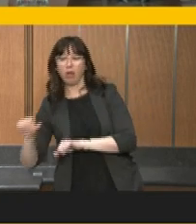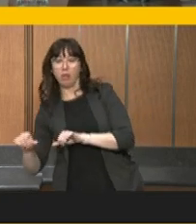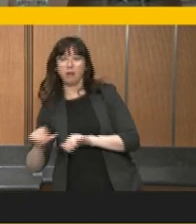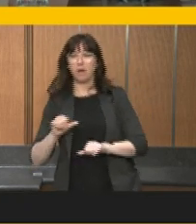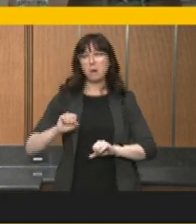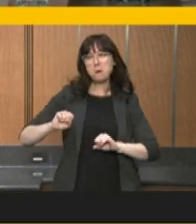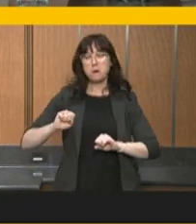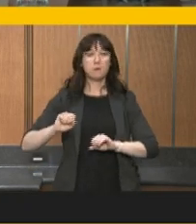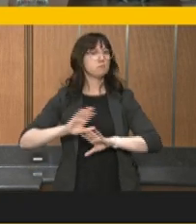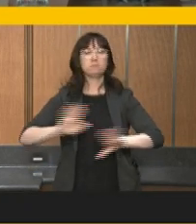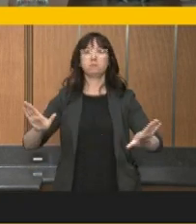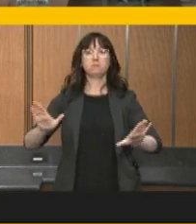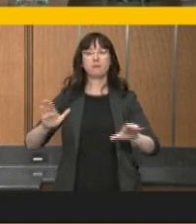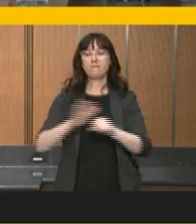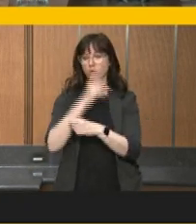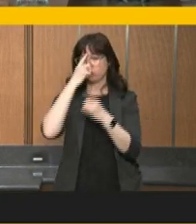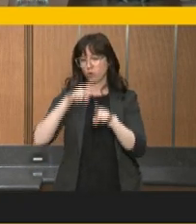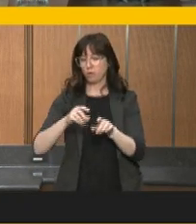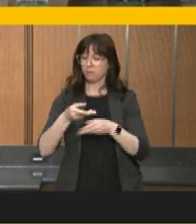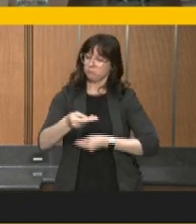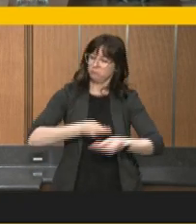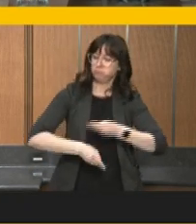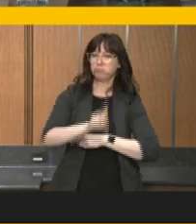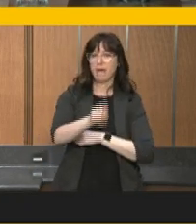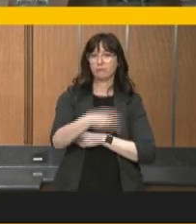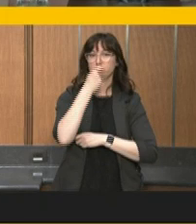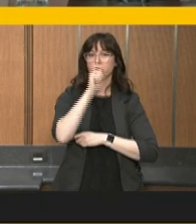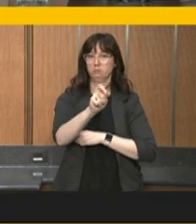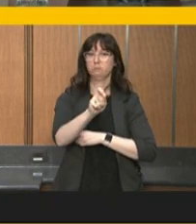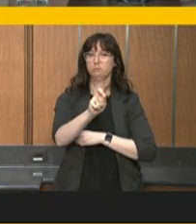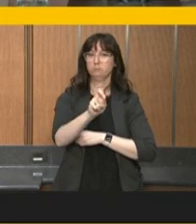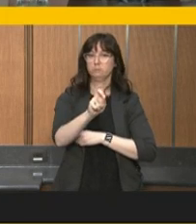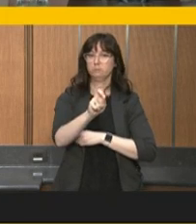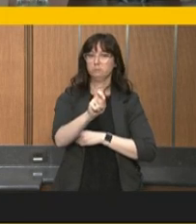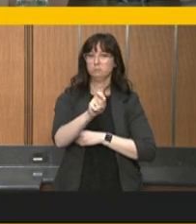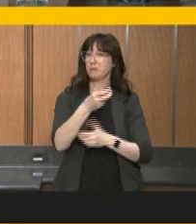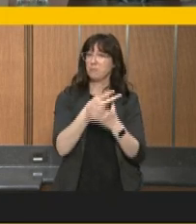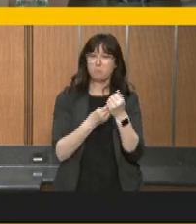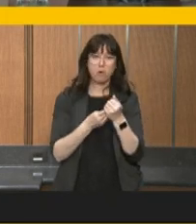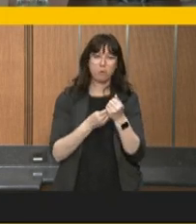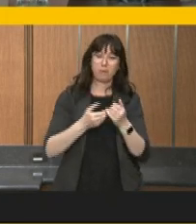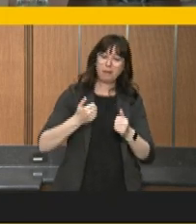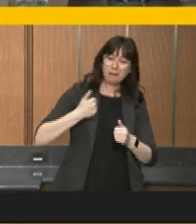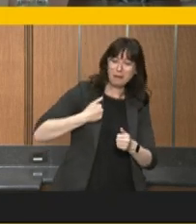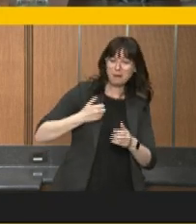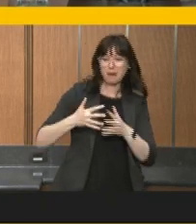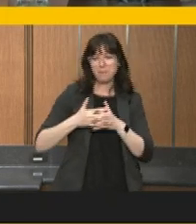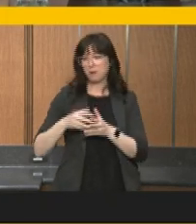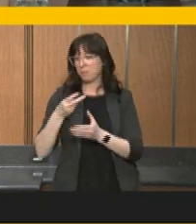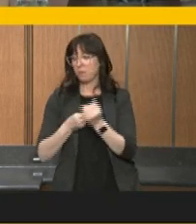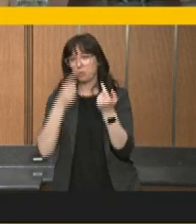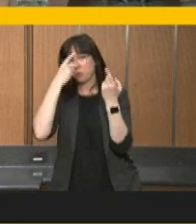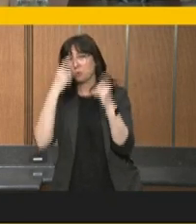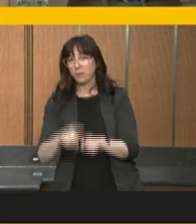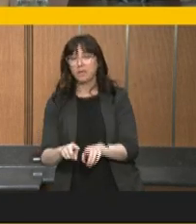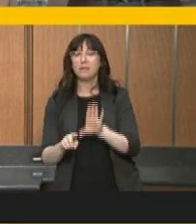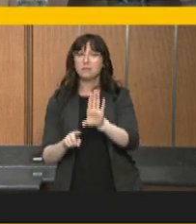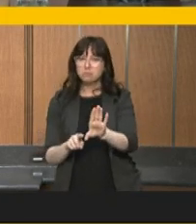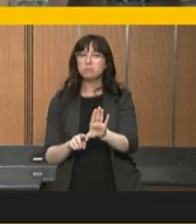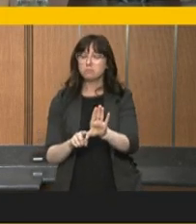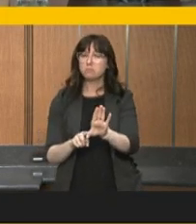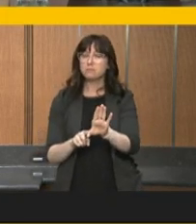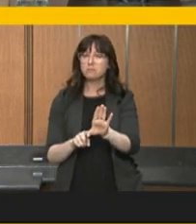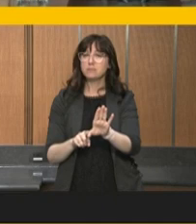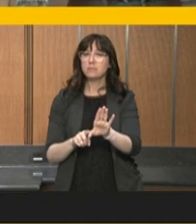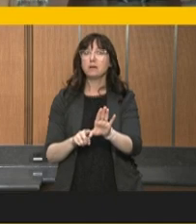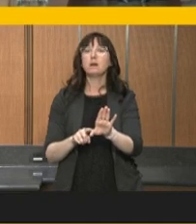pushback on that. It's what we said from the outset, and it is what our American partners said from the outset. We also heard in the context